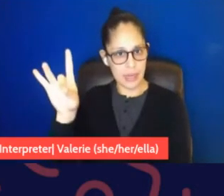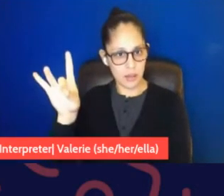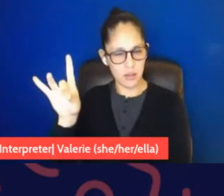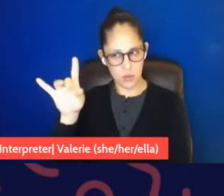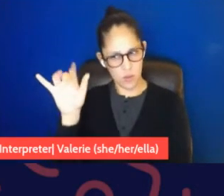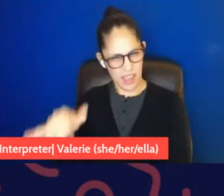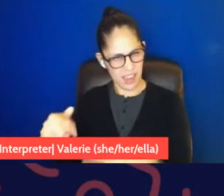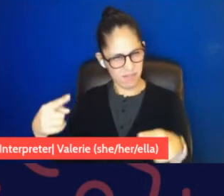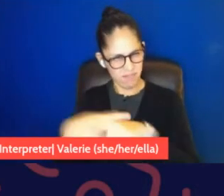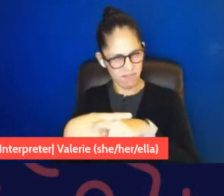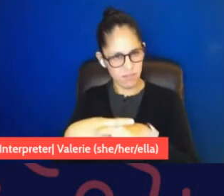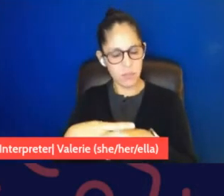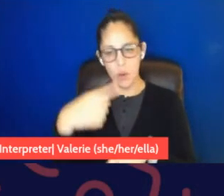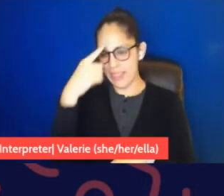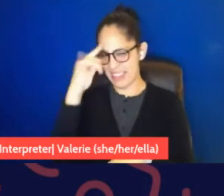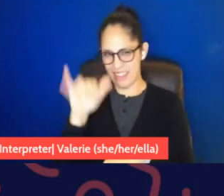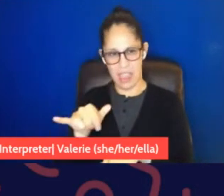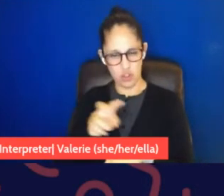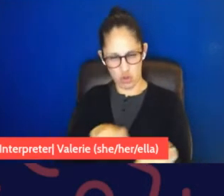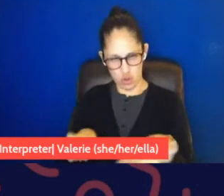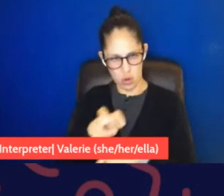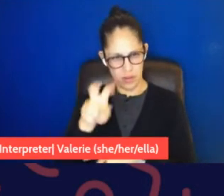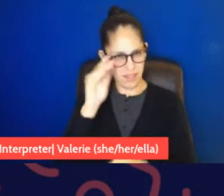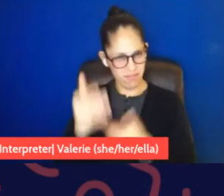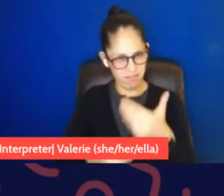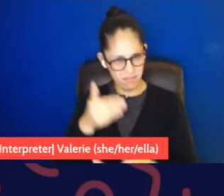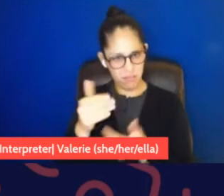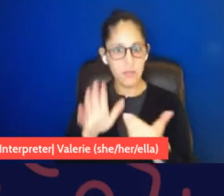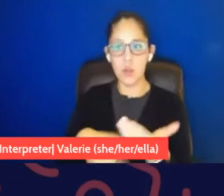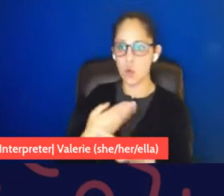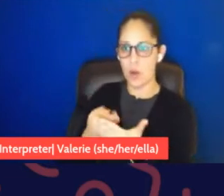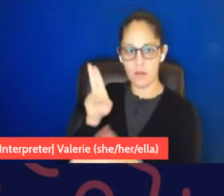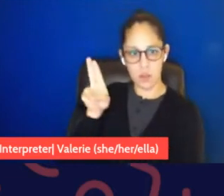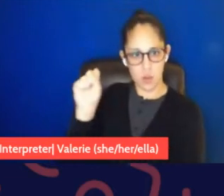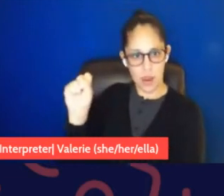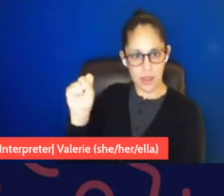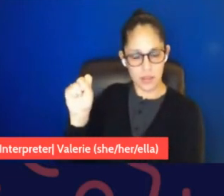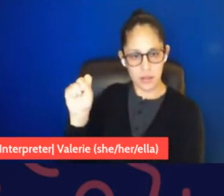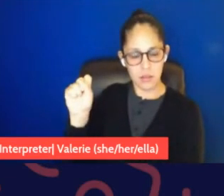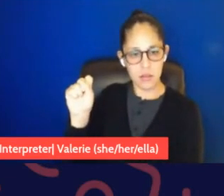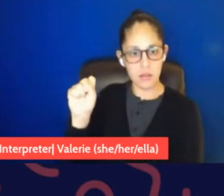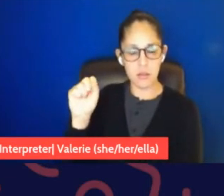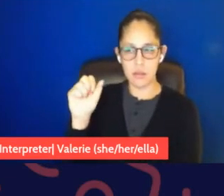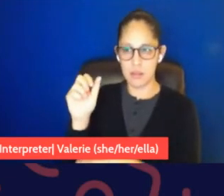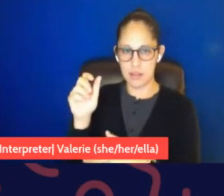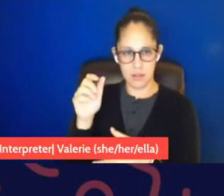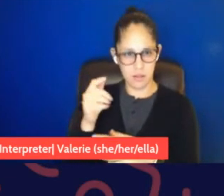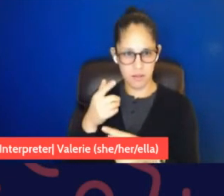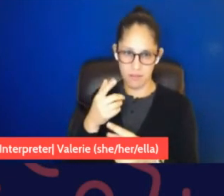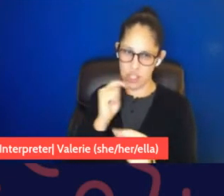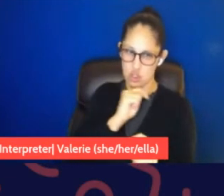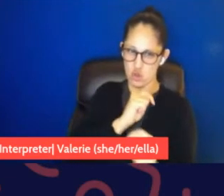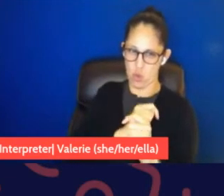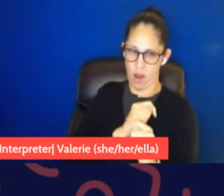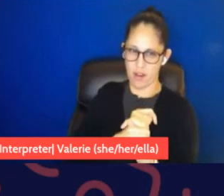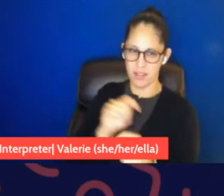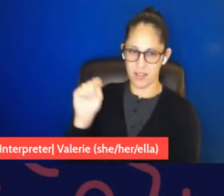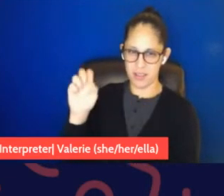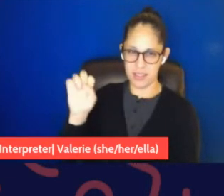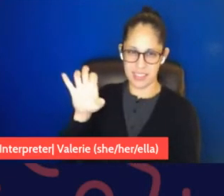I think in terms of a trajectory, you know, I came to the United States inside of a truck seat that my father decided to